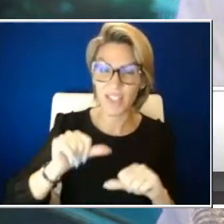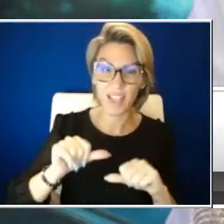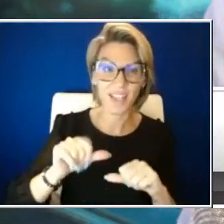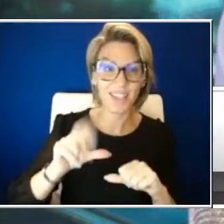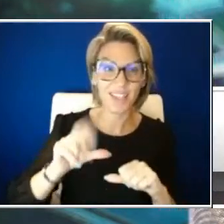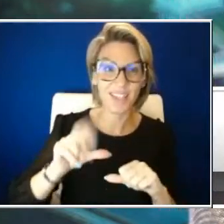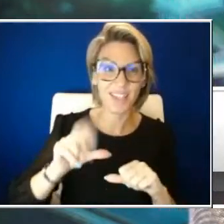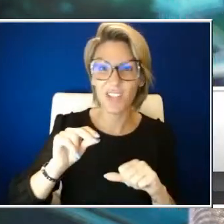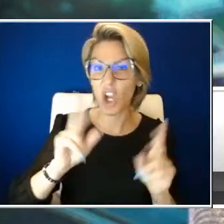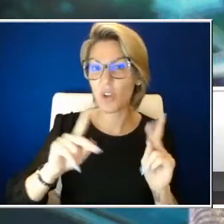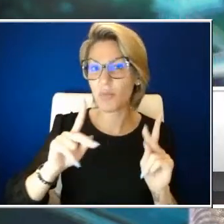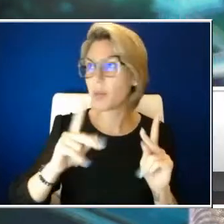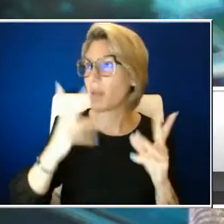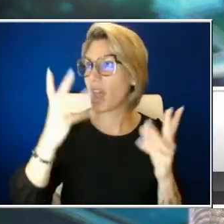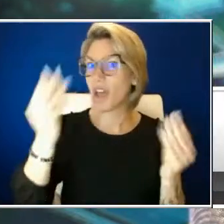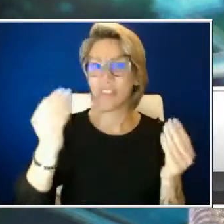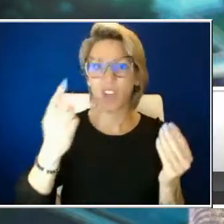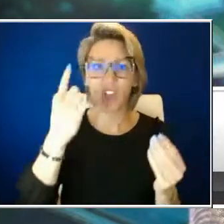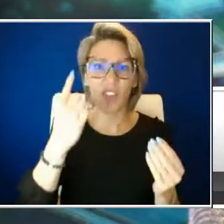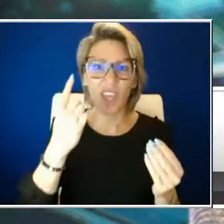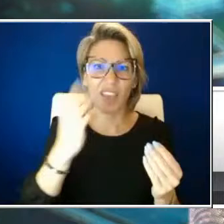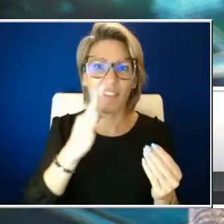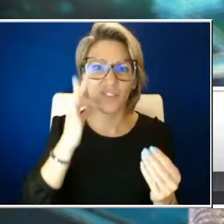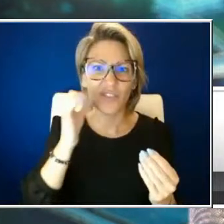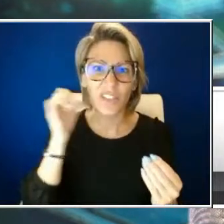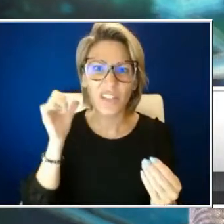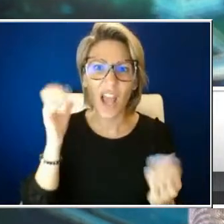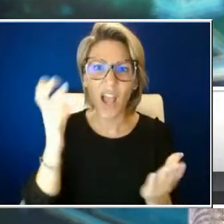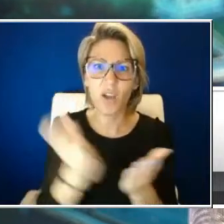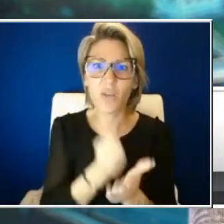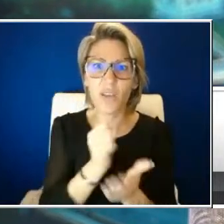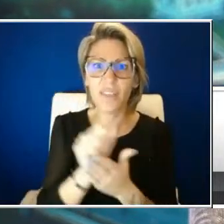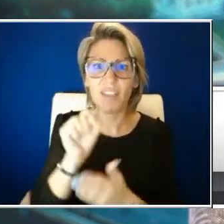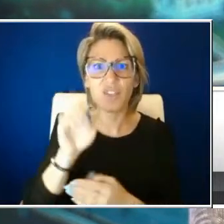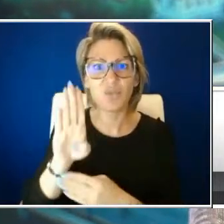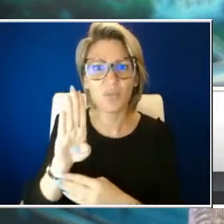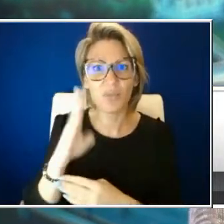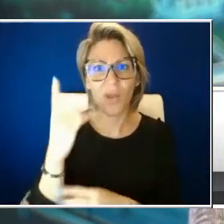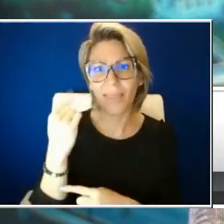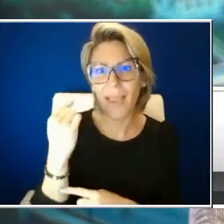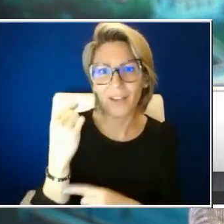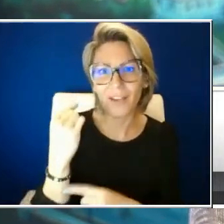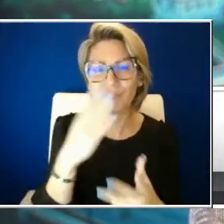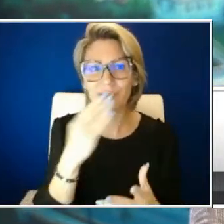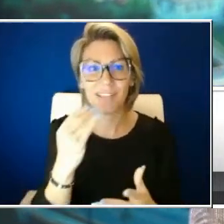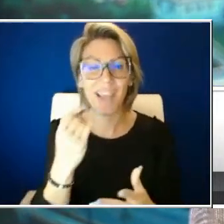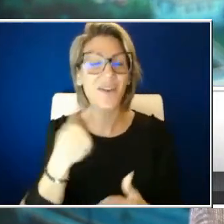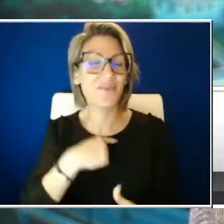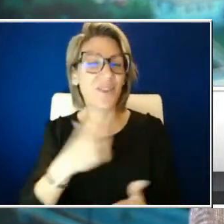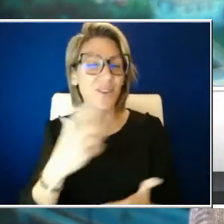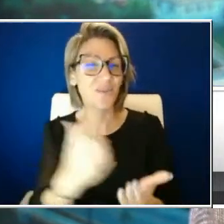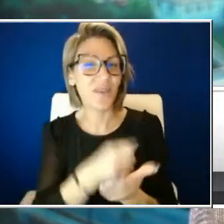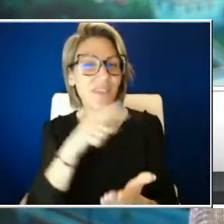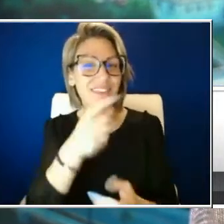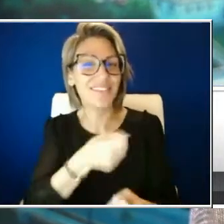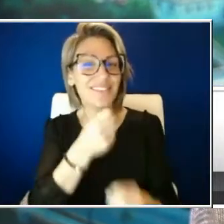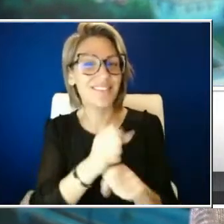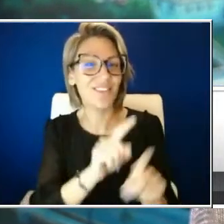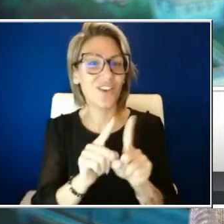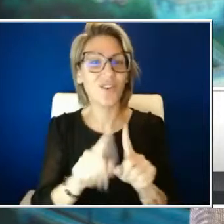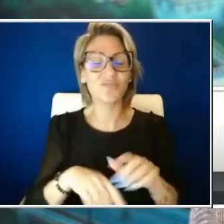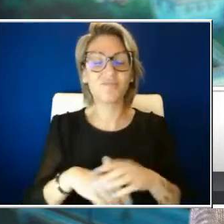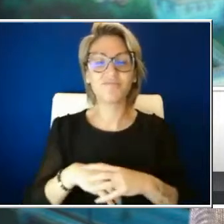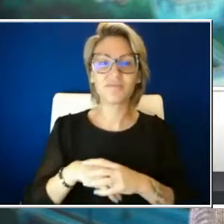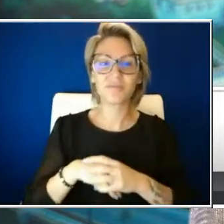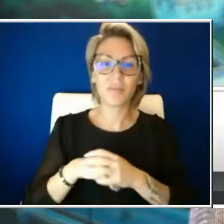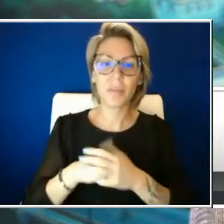who think the Chiefs didn't win the Super Bowl last year. Wrong. Wrong. And you're also wrong if you don't think we're going to win it this year. At some level, we have to